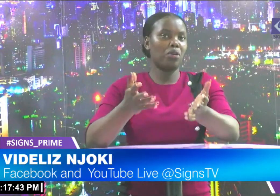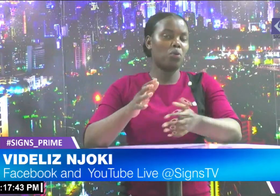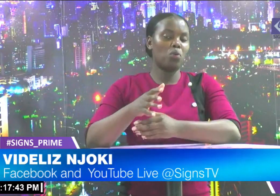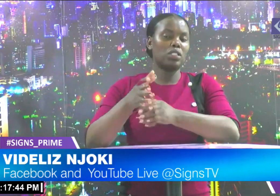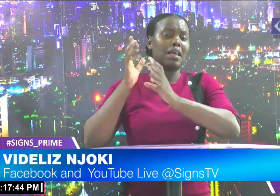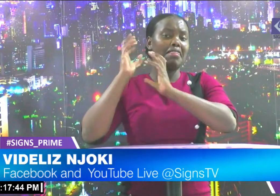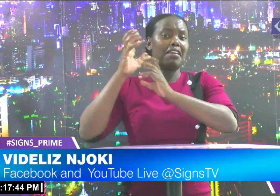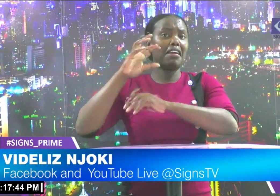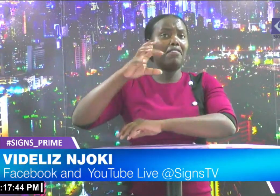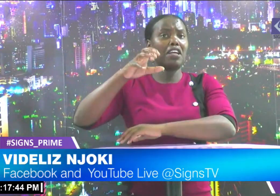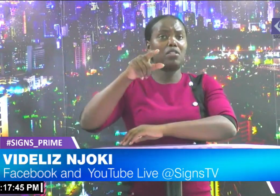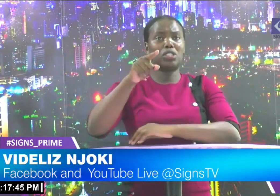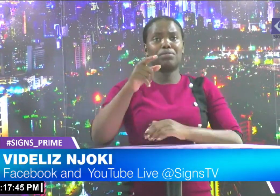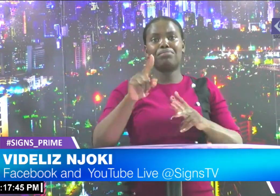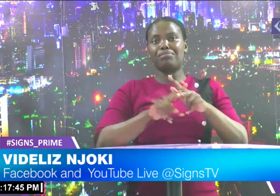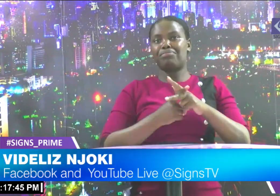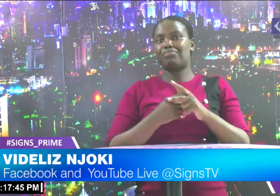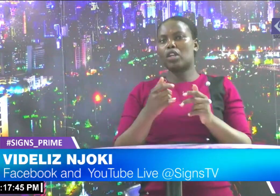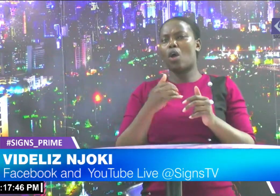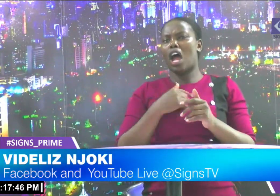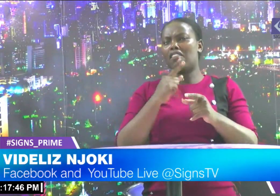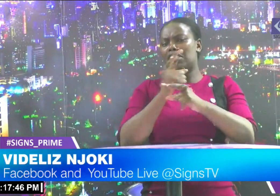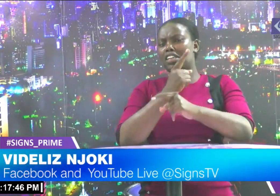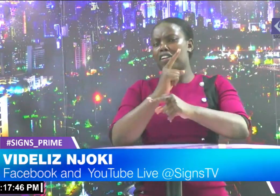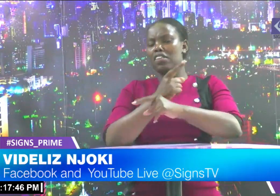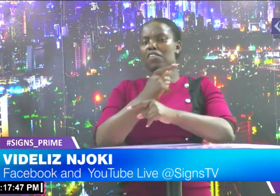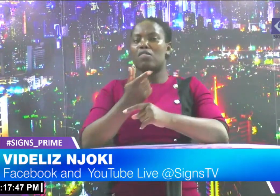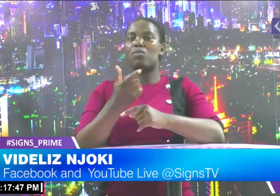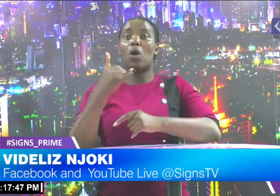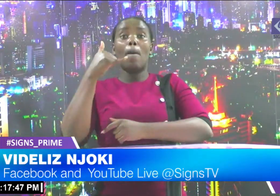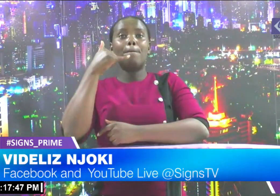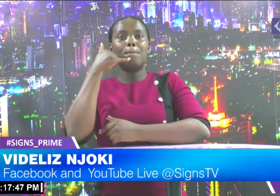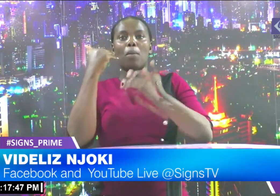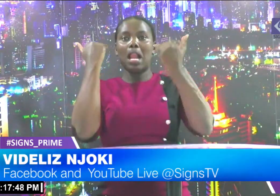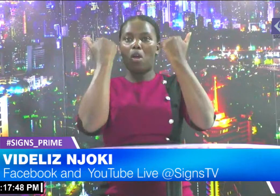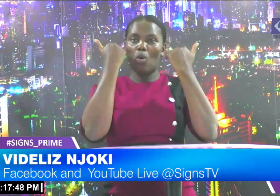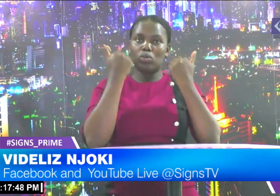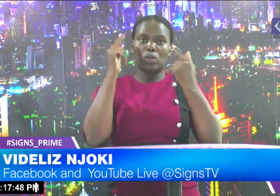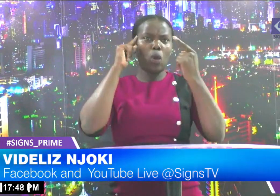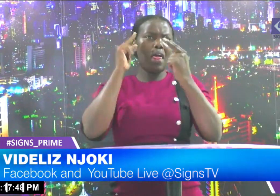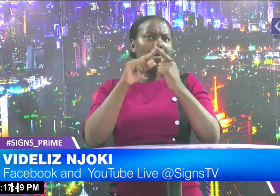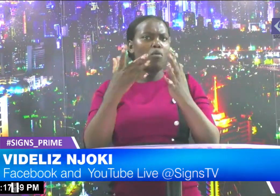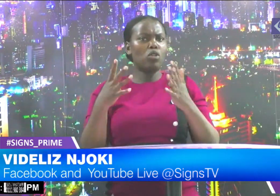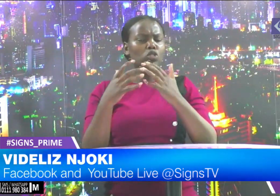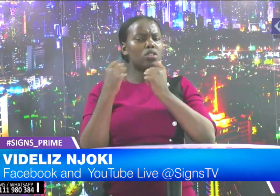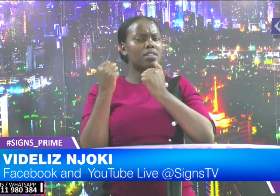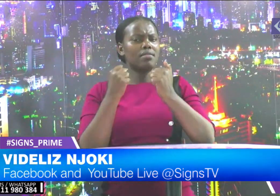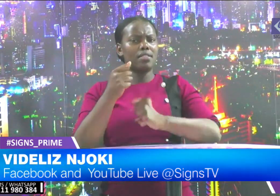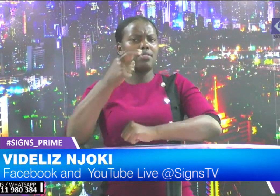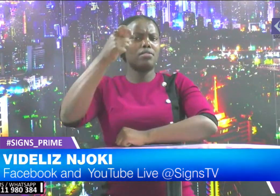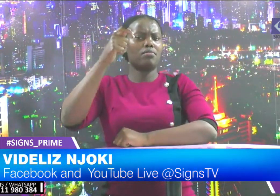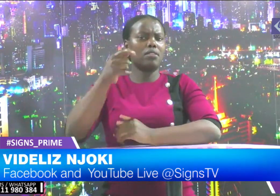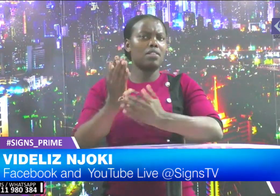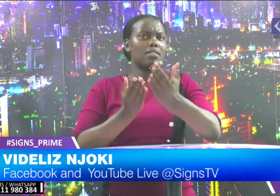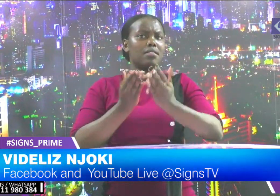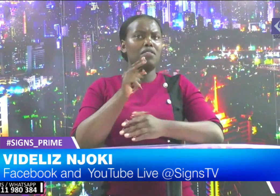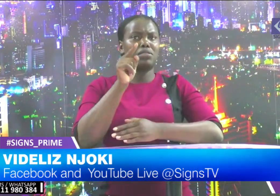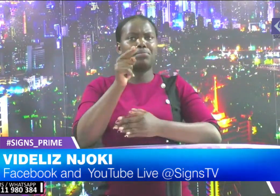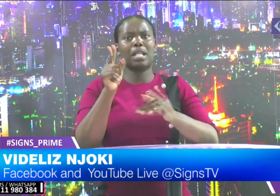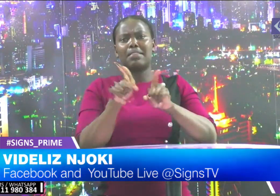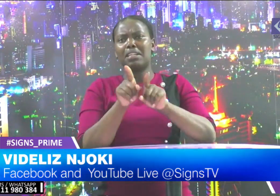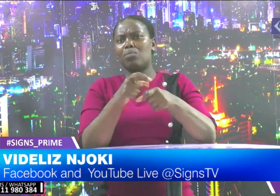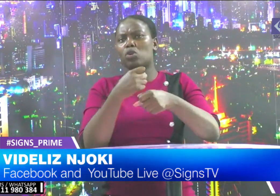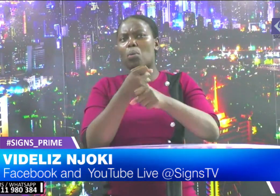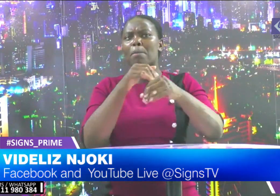To other news update, Kilifi County is set to have several mobile courts in an aim of strengthening